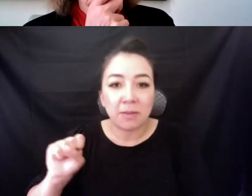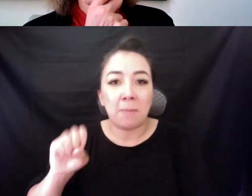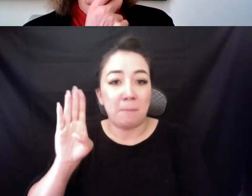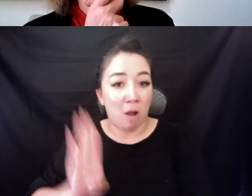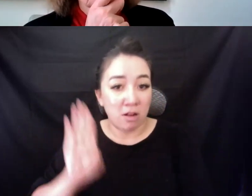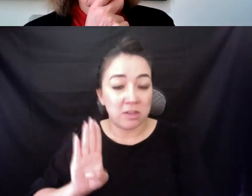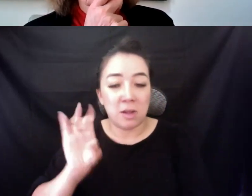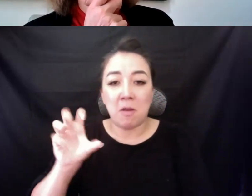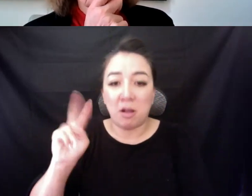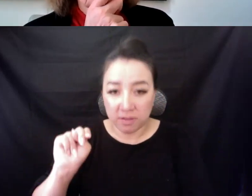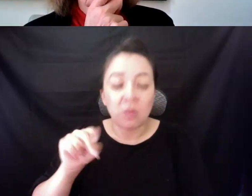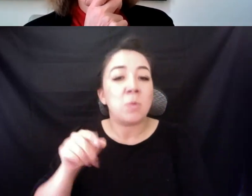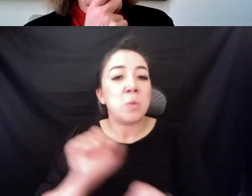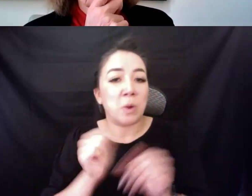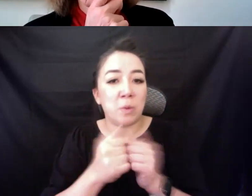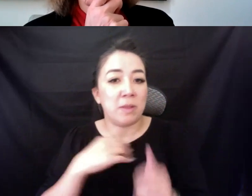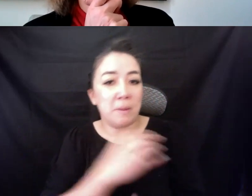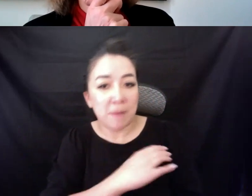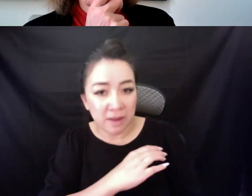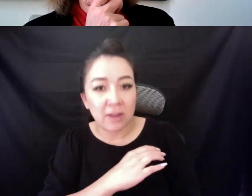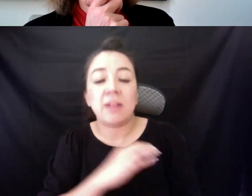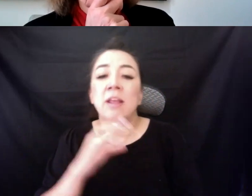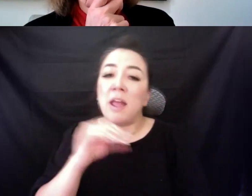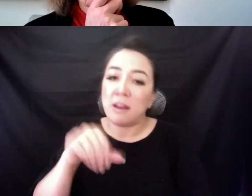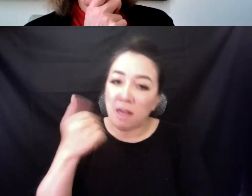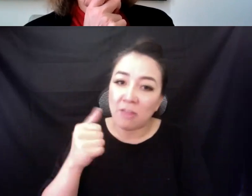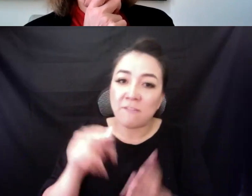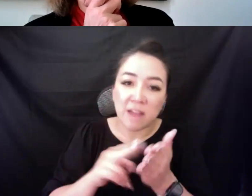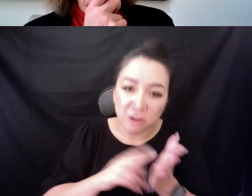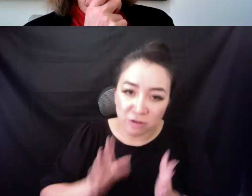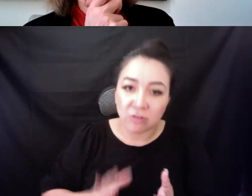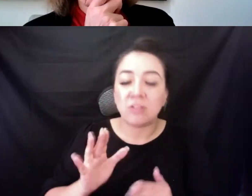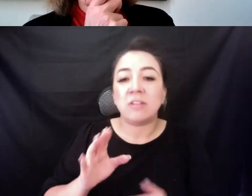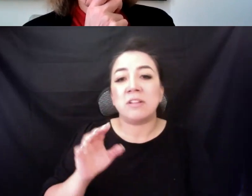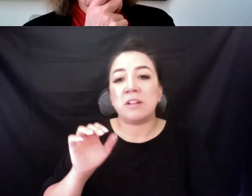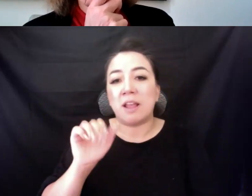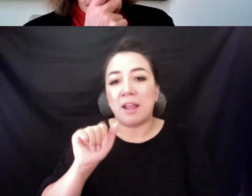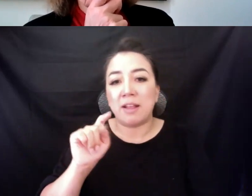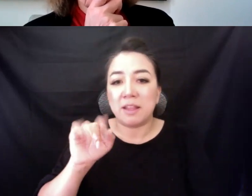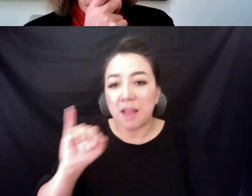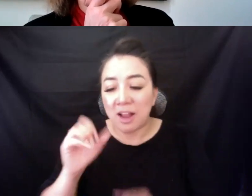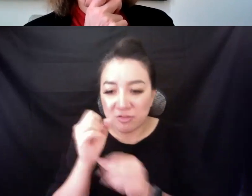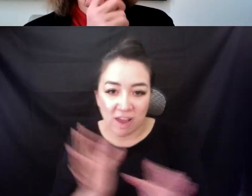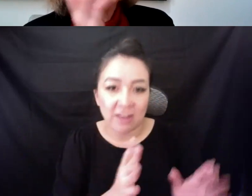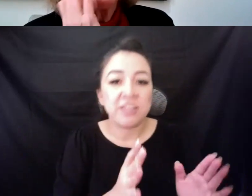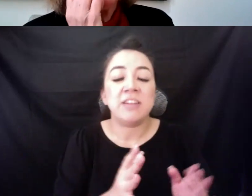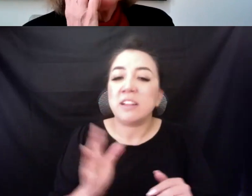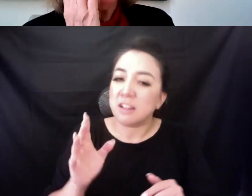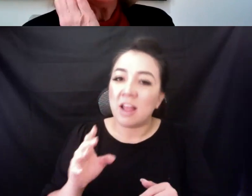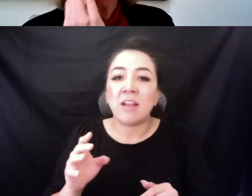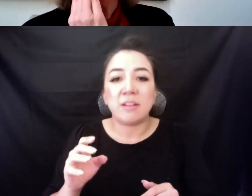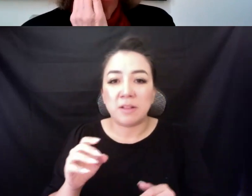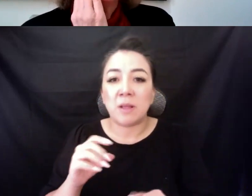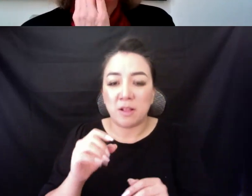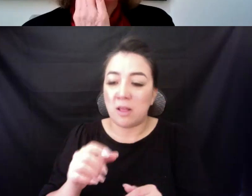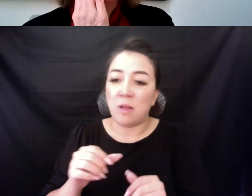Cohen. We're also working with Community Catalysts and other vendors such as ATI Strategies. It's kind of a multi-pronged